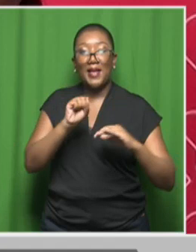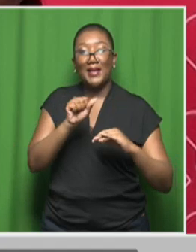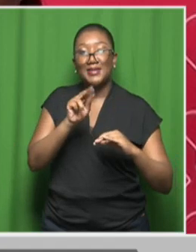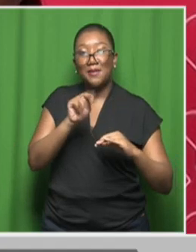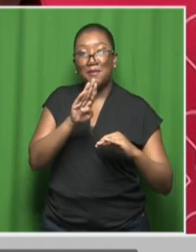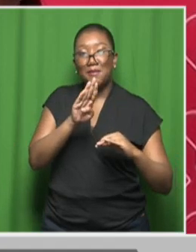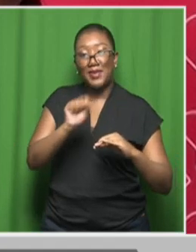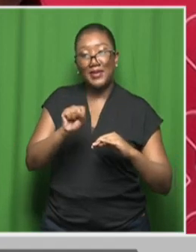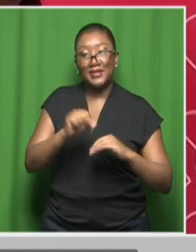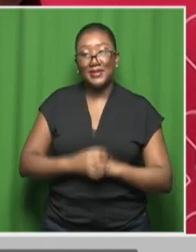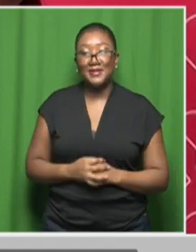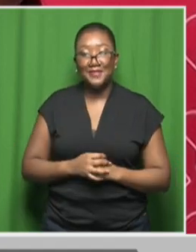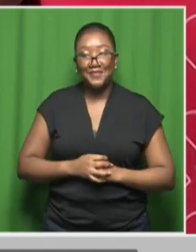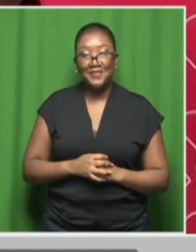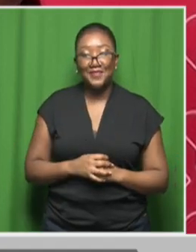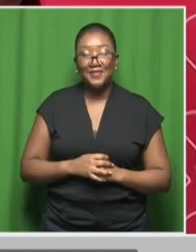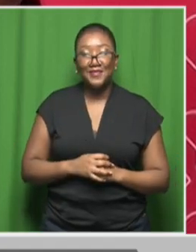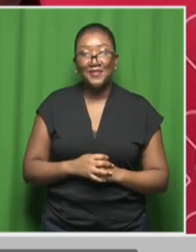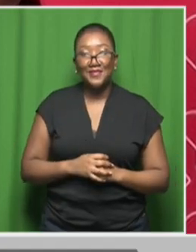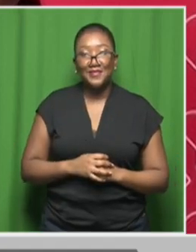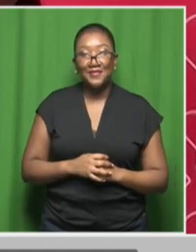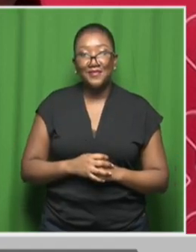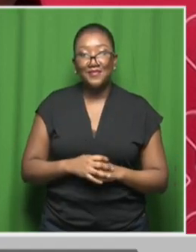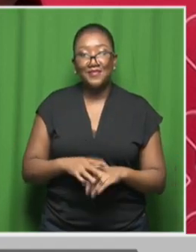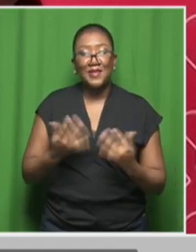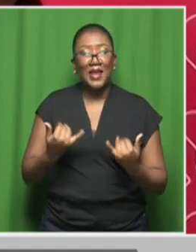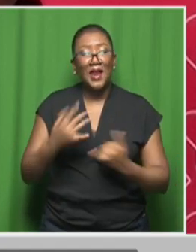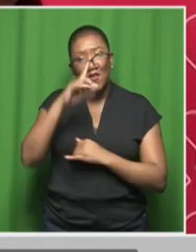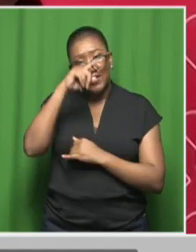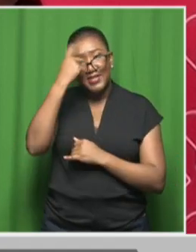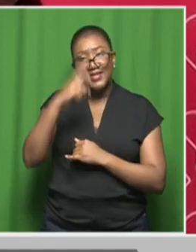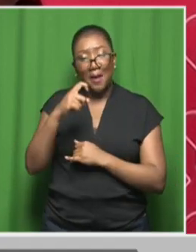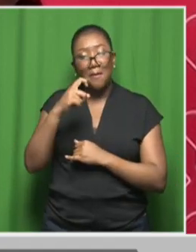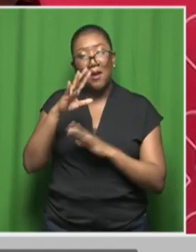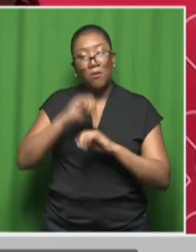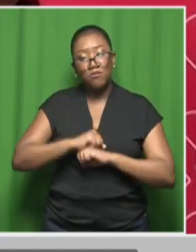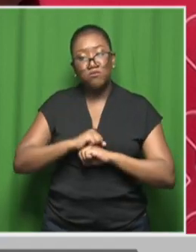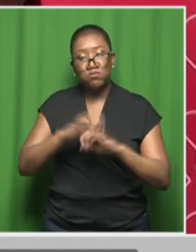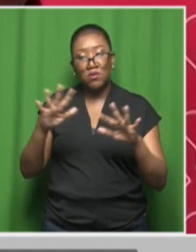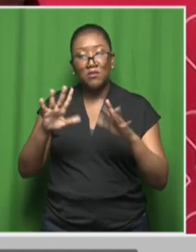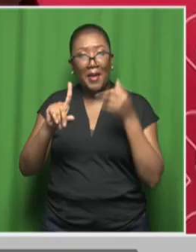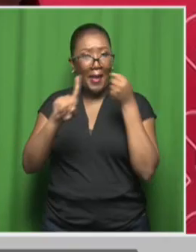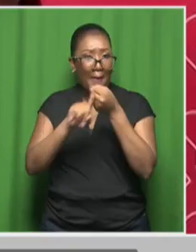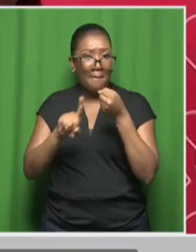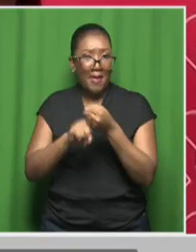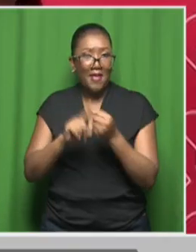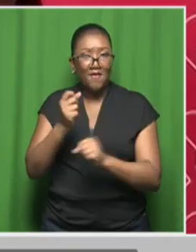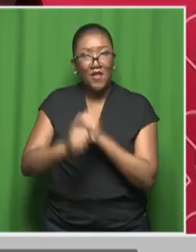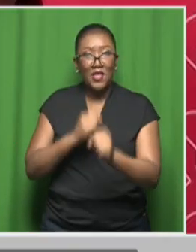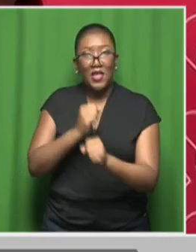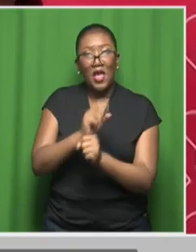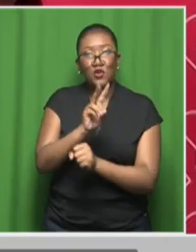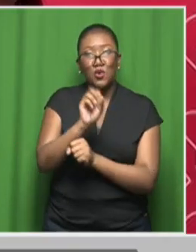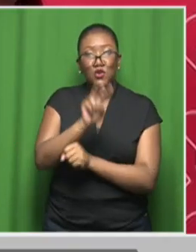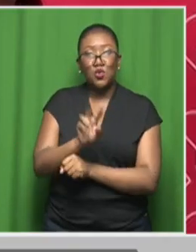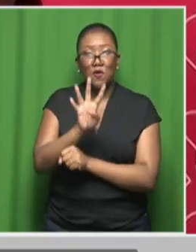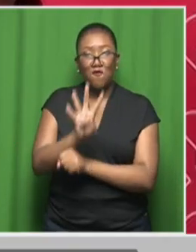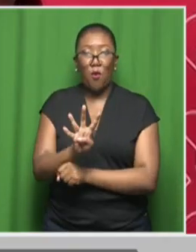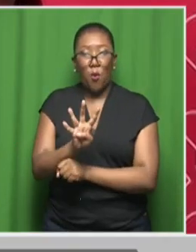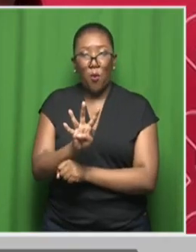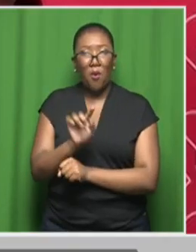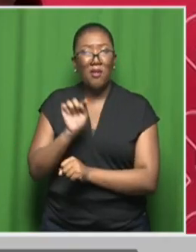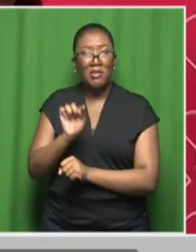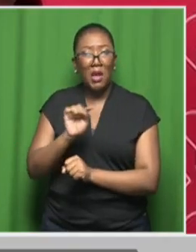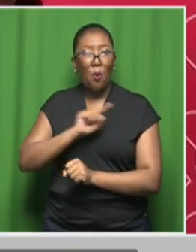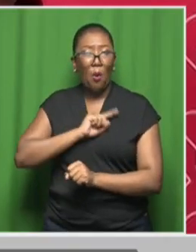let's start by talking about the summer campaign for 2024 going into 2025, and also why the